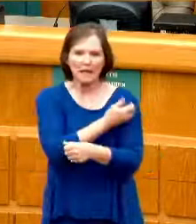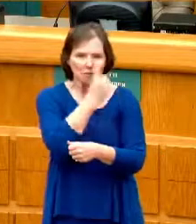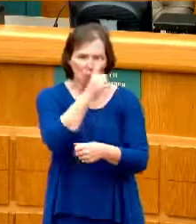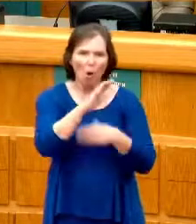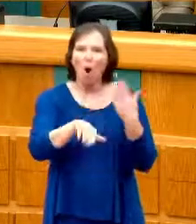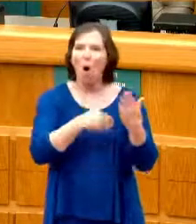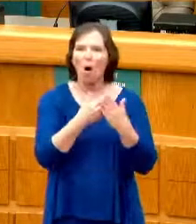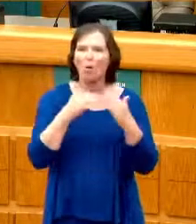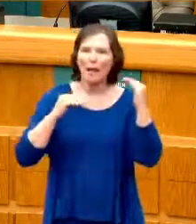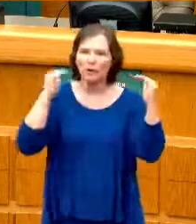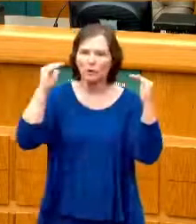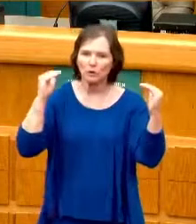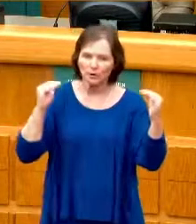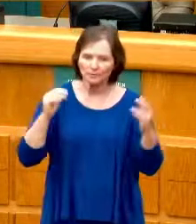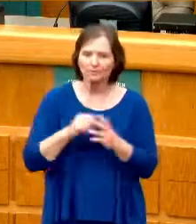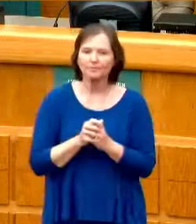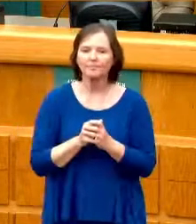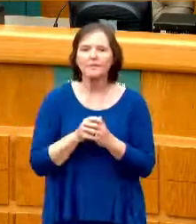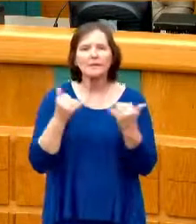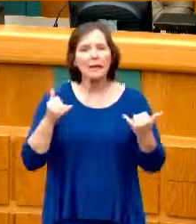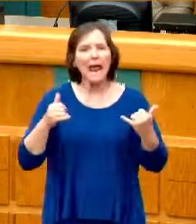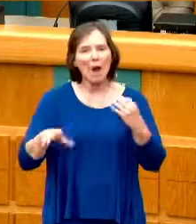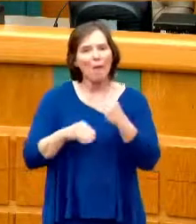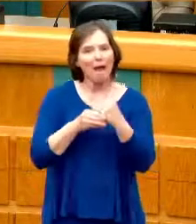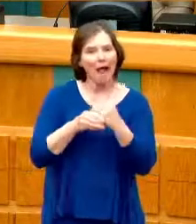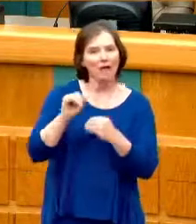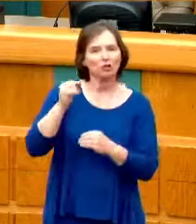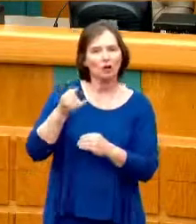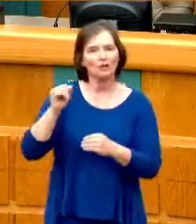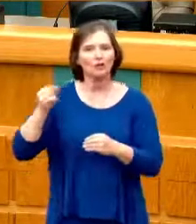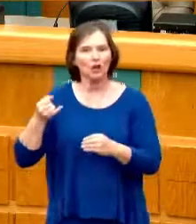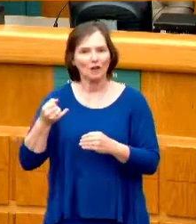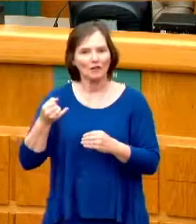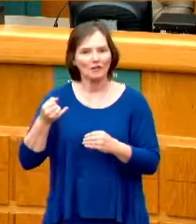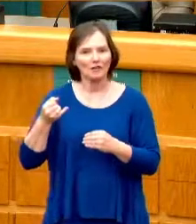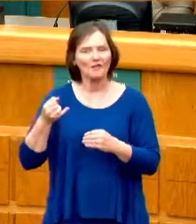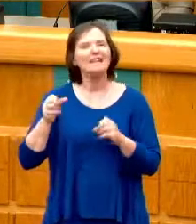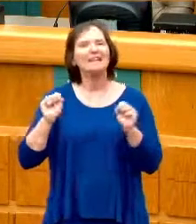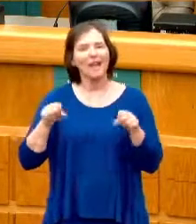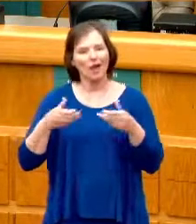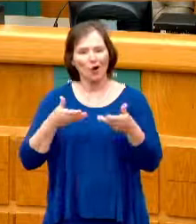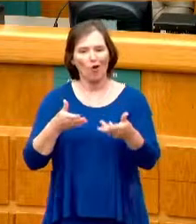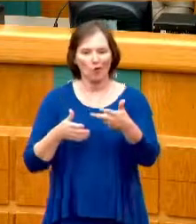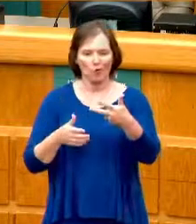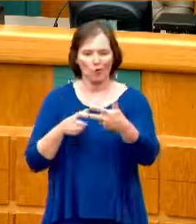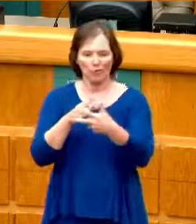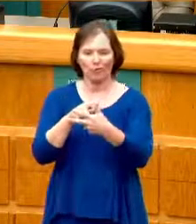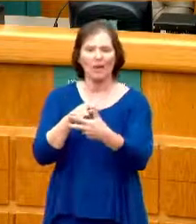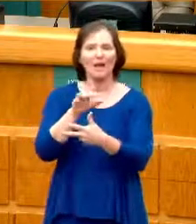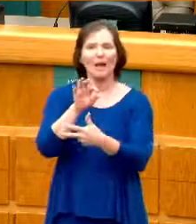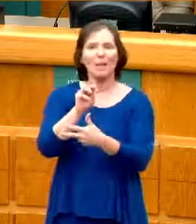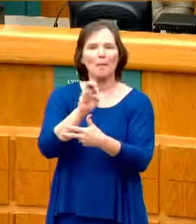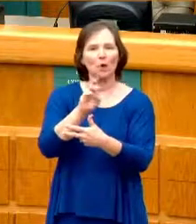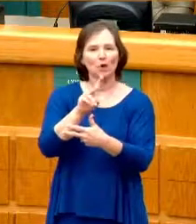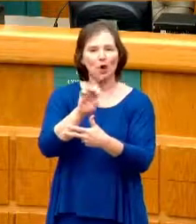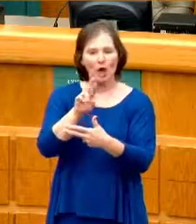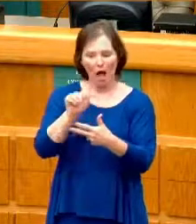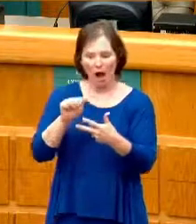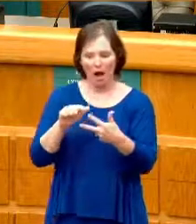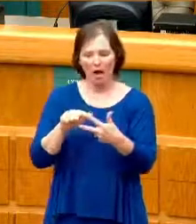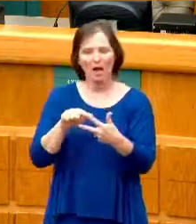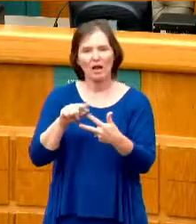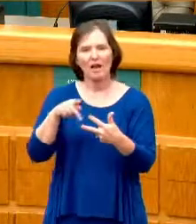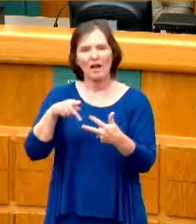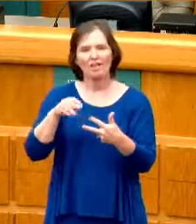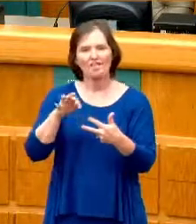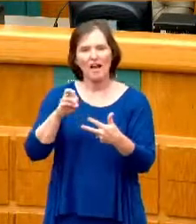earlier, that we offer 3 types of vaccine in our community: Pfizer, Moderna, and Johnson & Johnson. And this